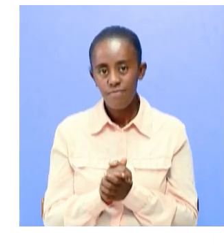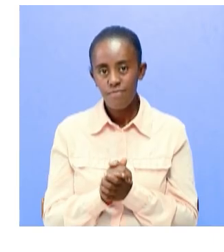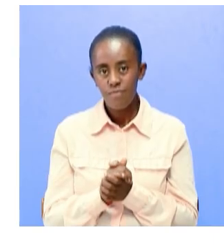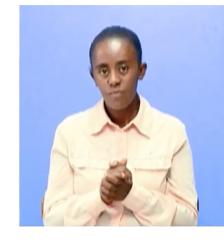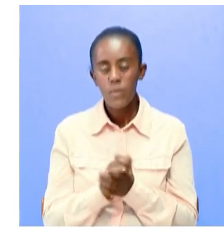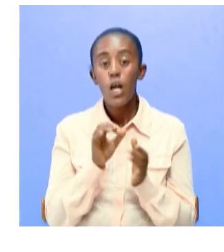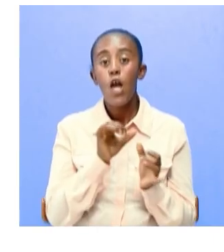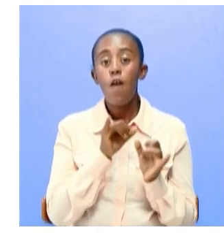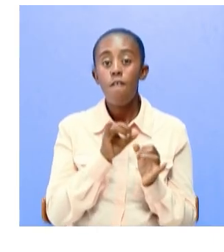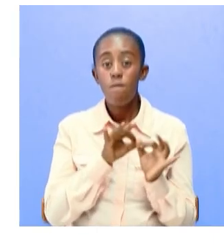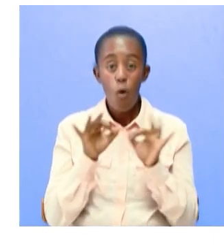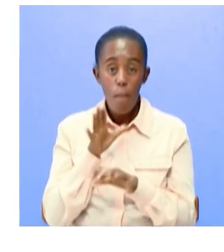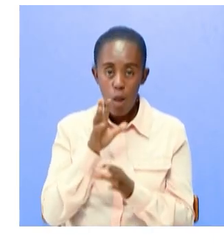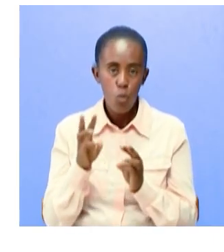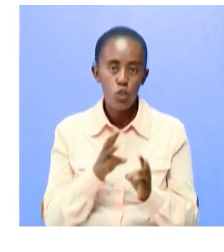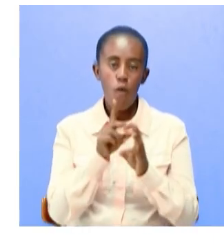Informal ways of asking.